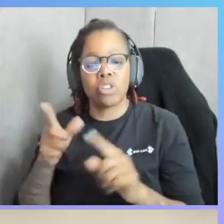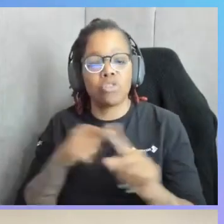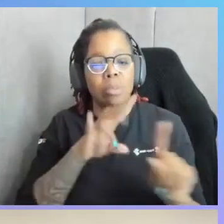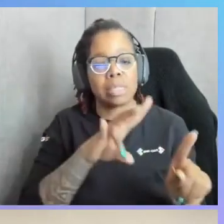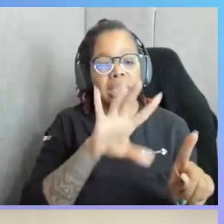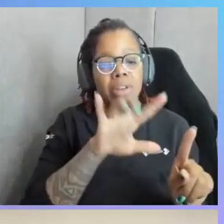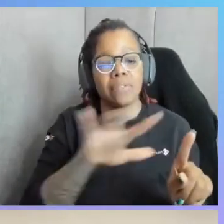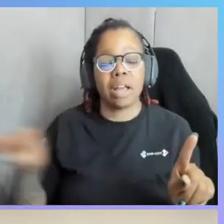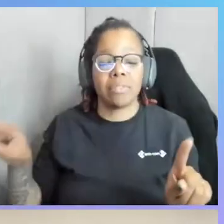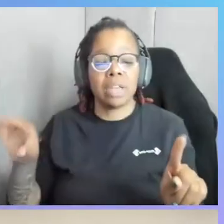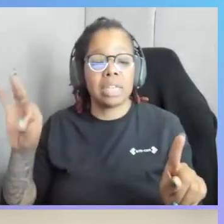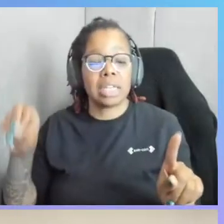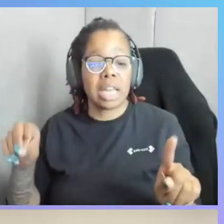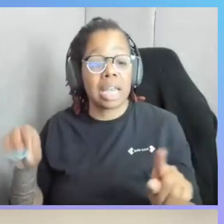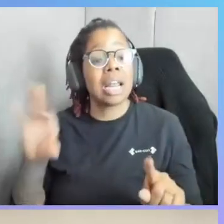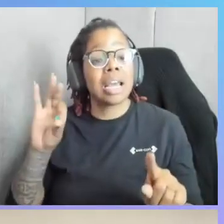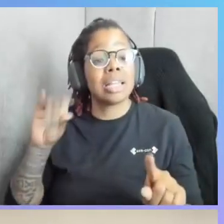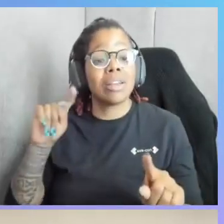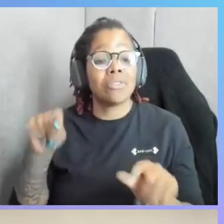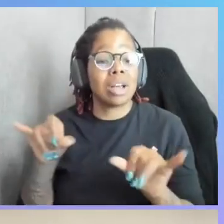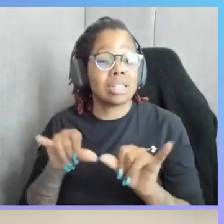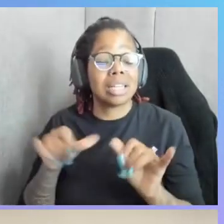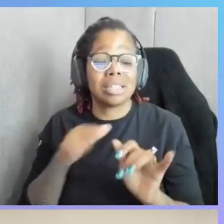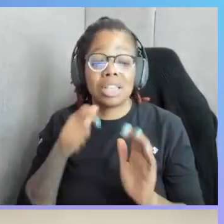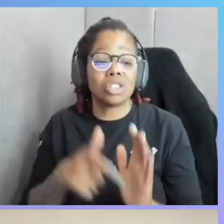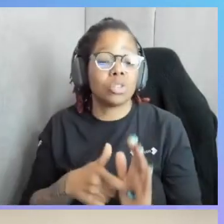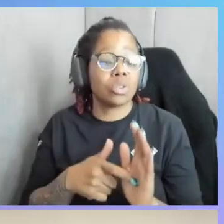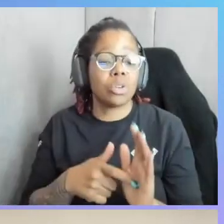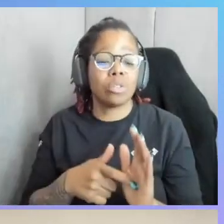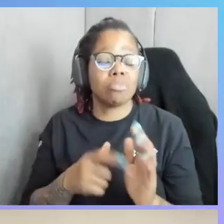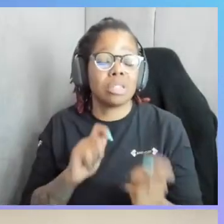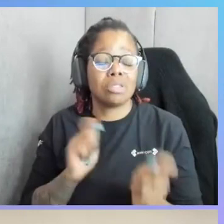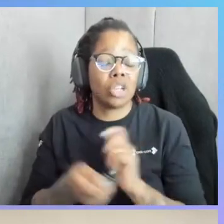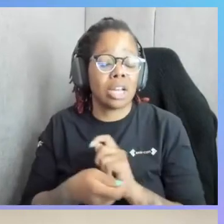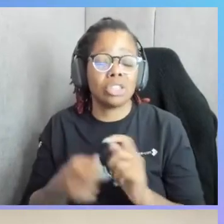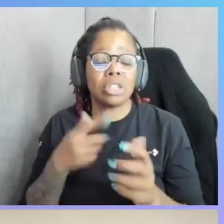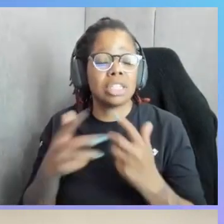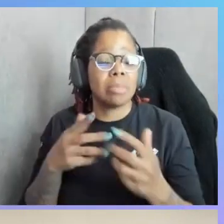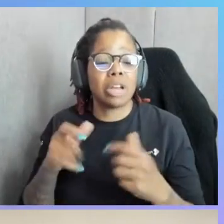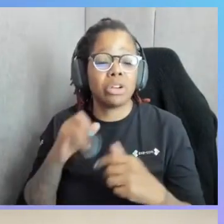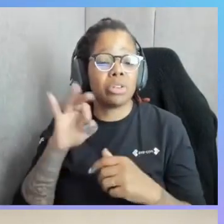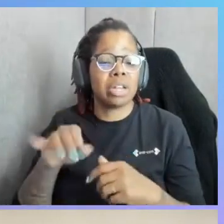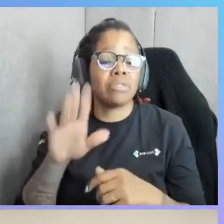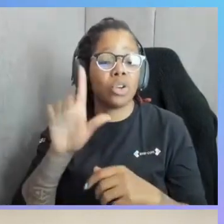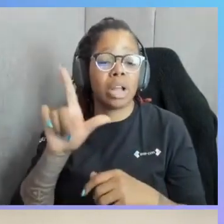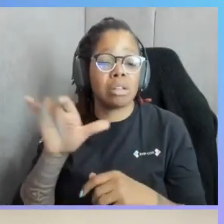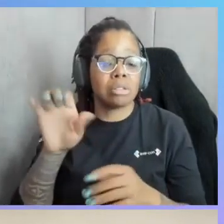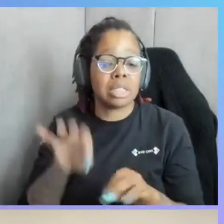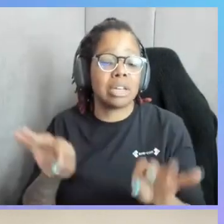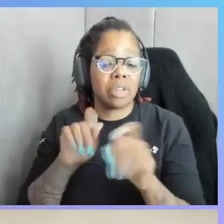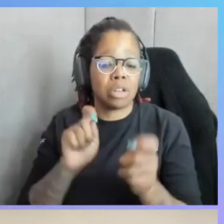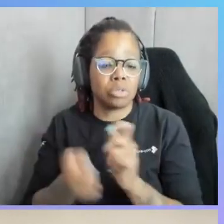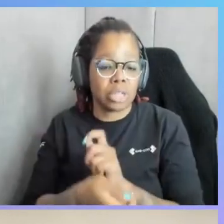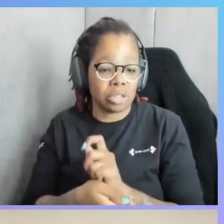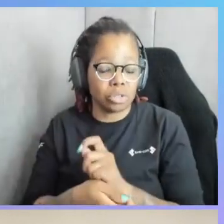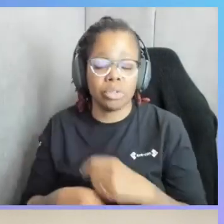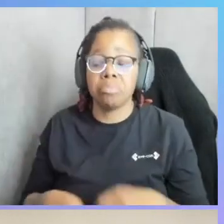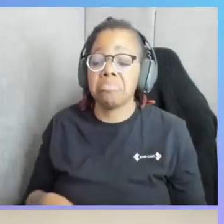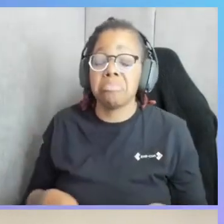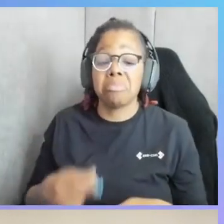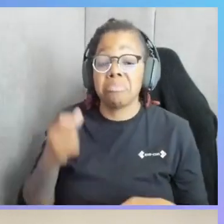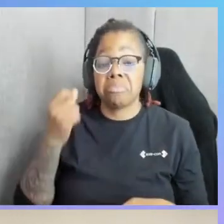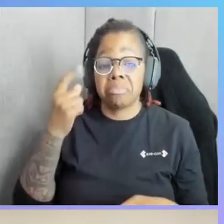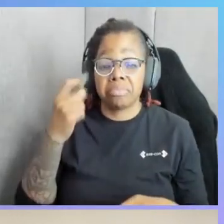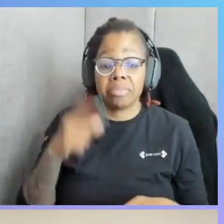size requirement does not change even though you've increased your LC value. To be fair, light